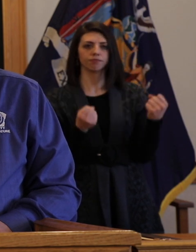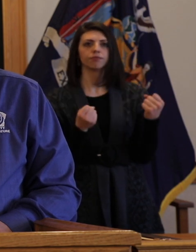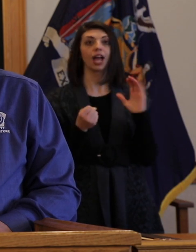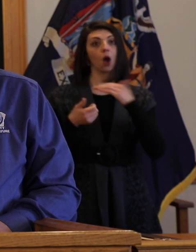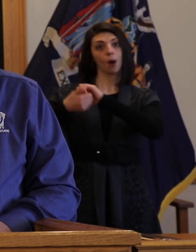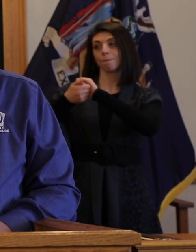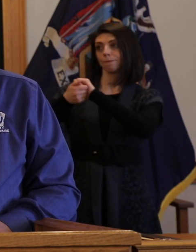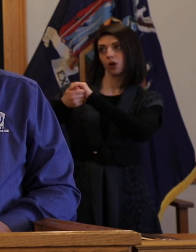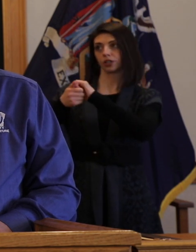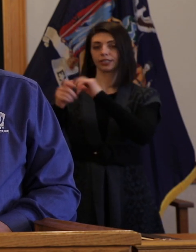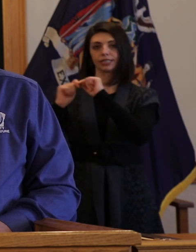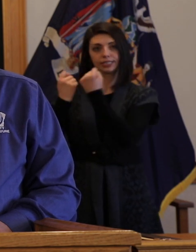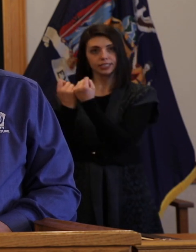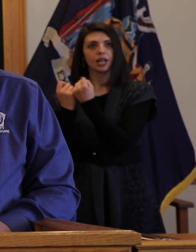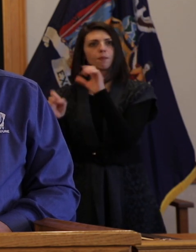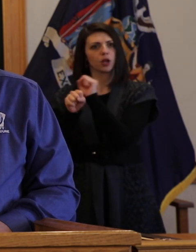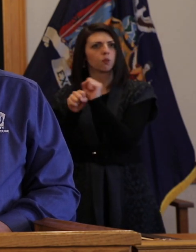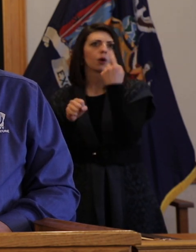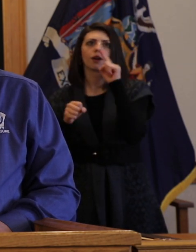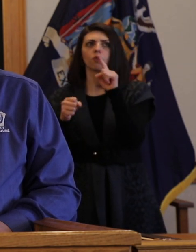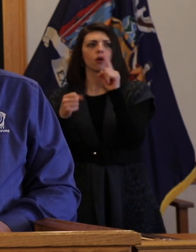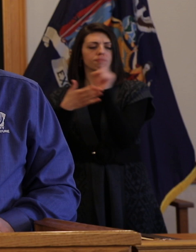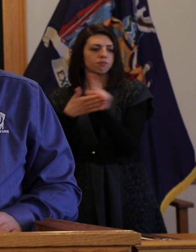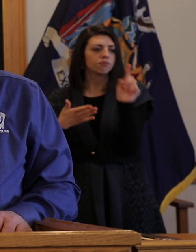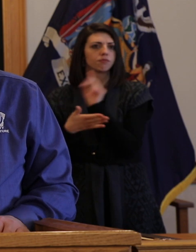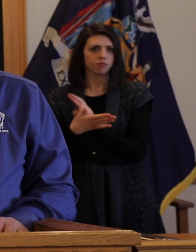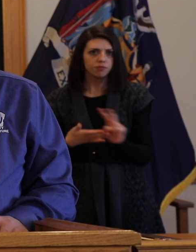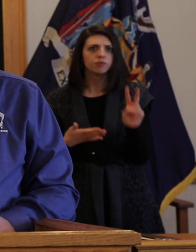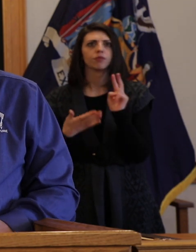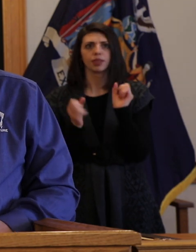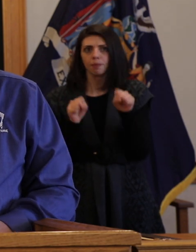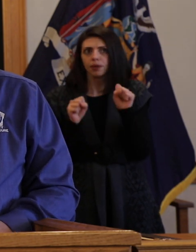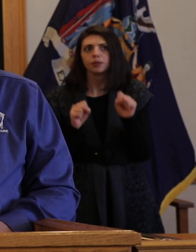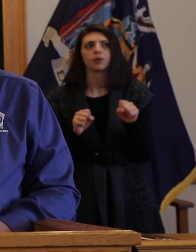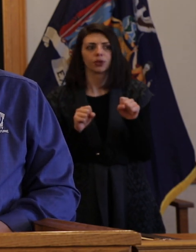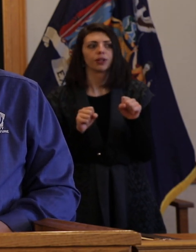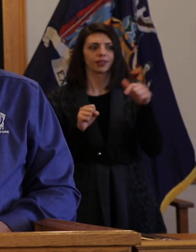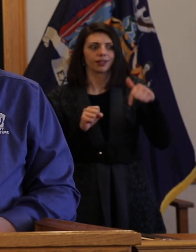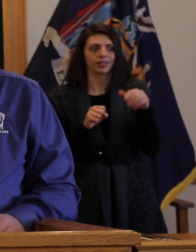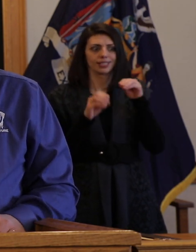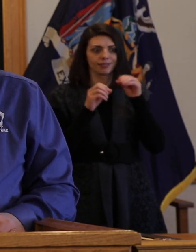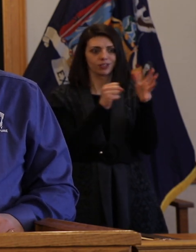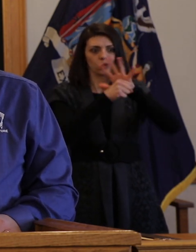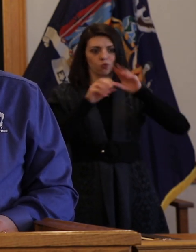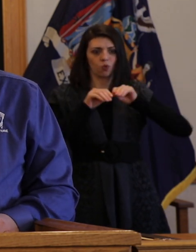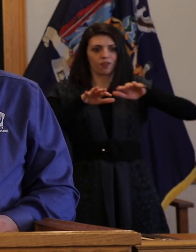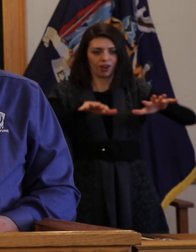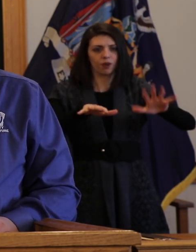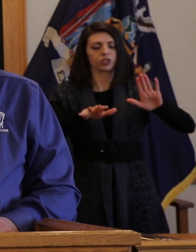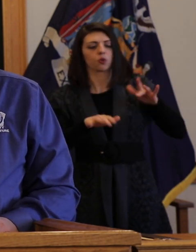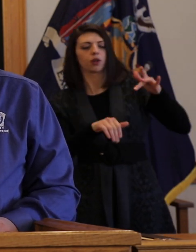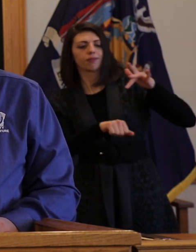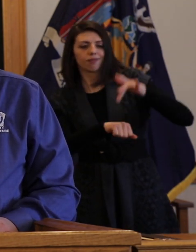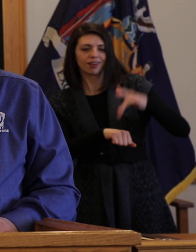working together for several weeks to prepare for the probability that coronavirus would spread to Oswego County. The most important